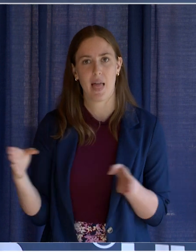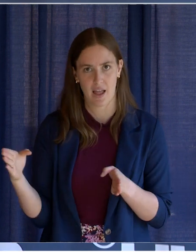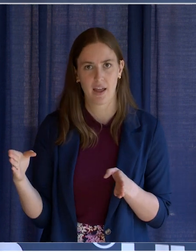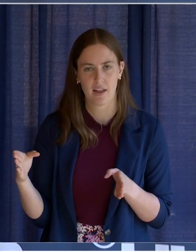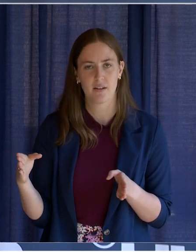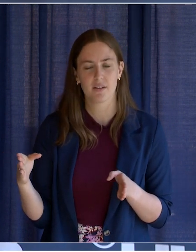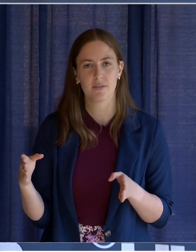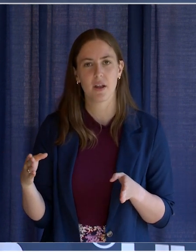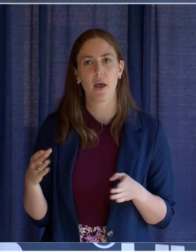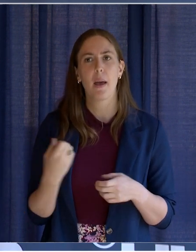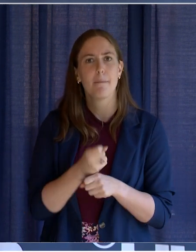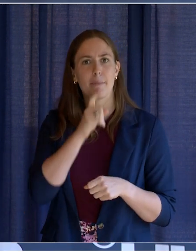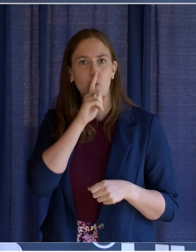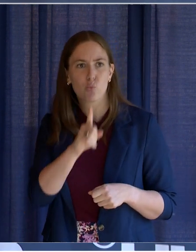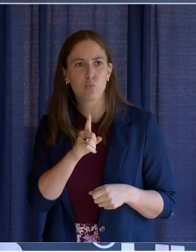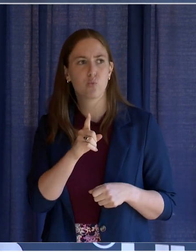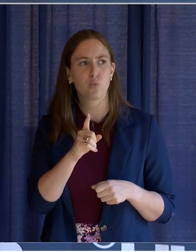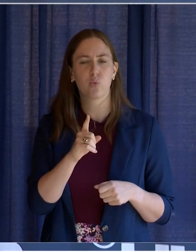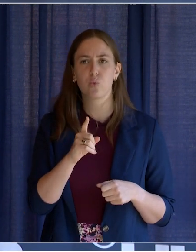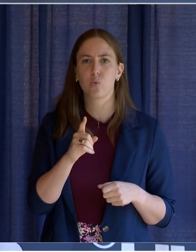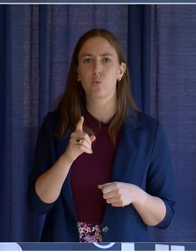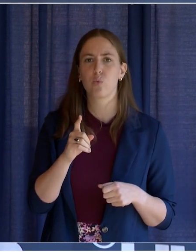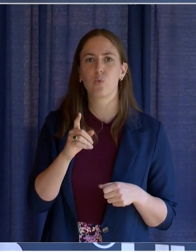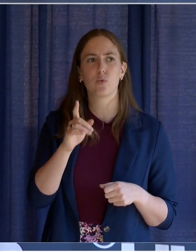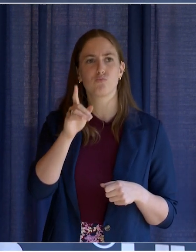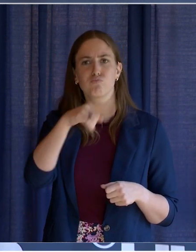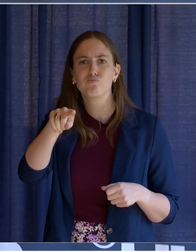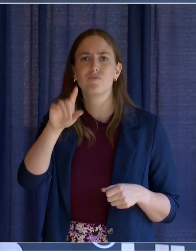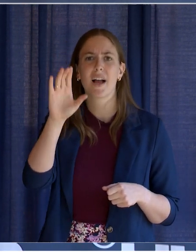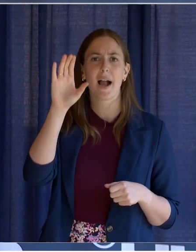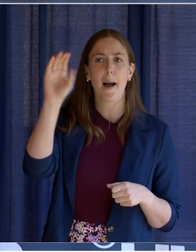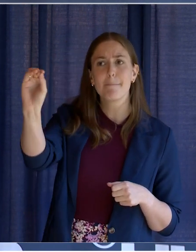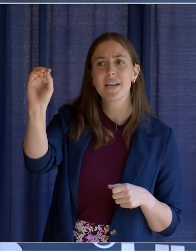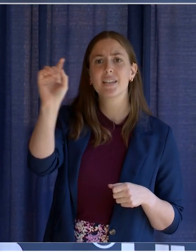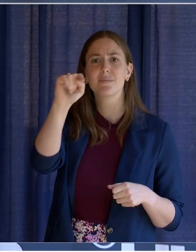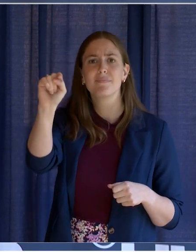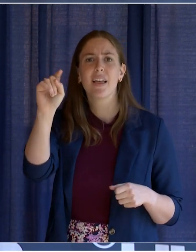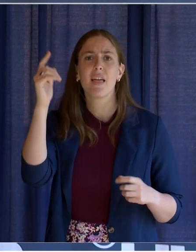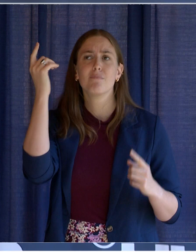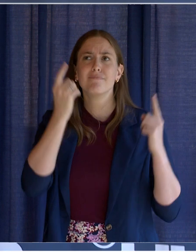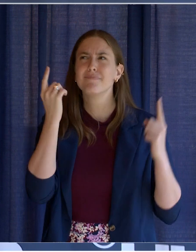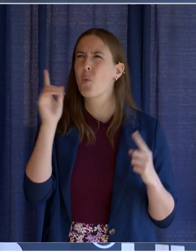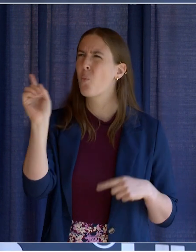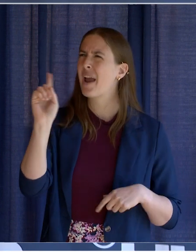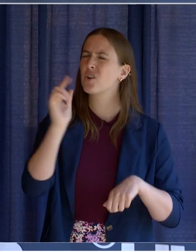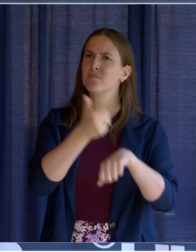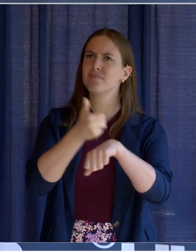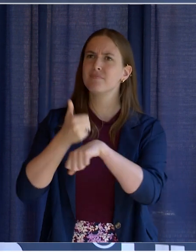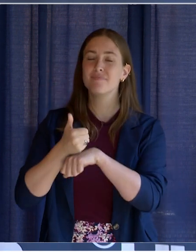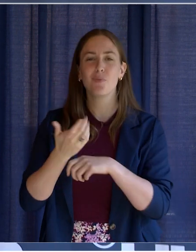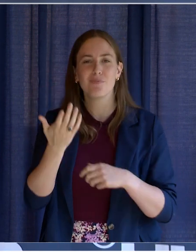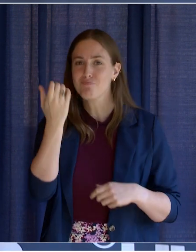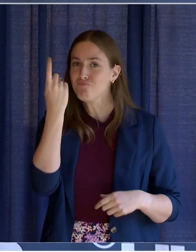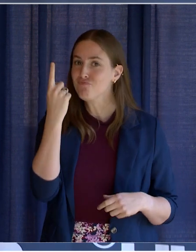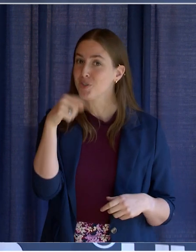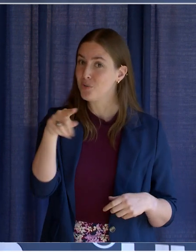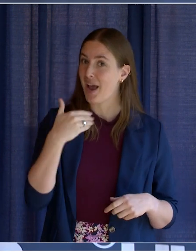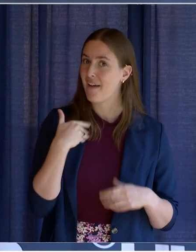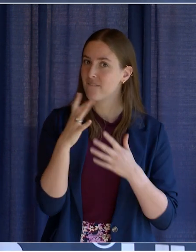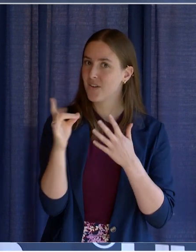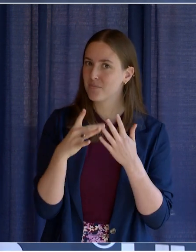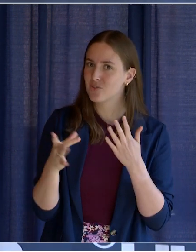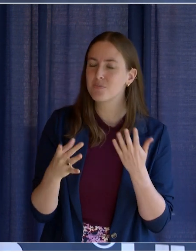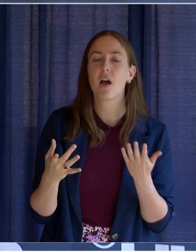allow us to make sure when companies are thinking about where they want to locate, we know you have choices. We want to